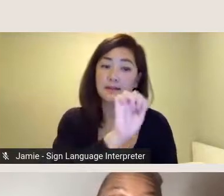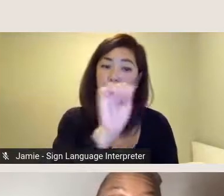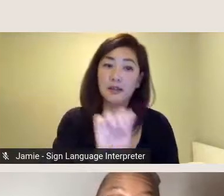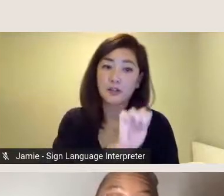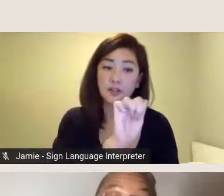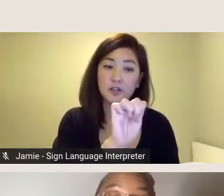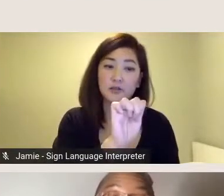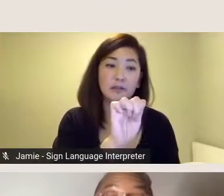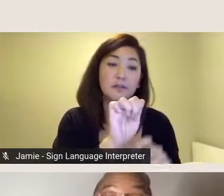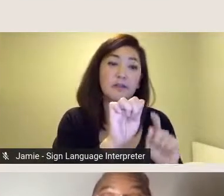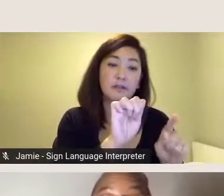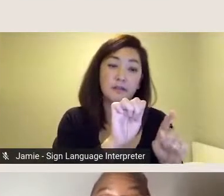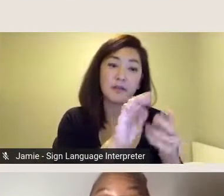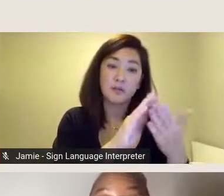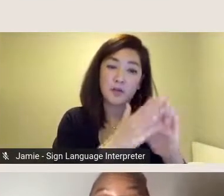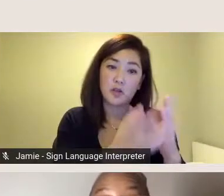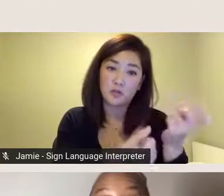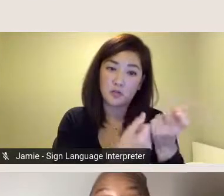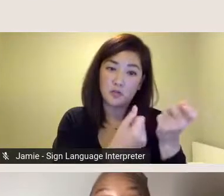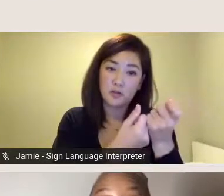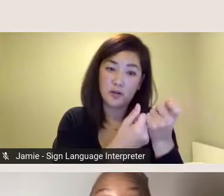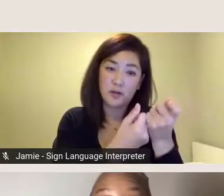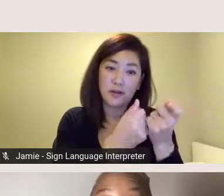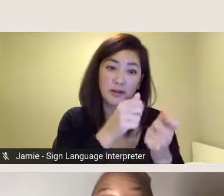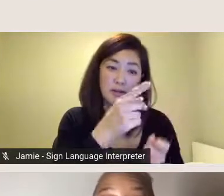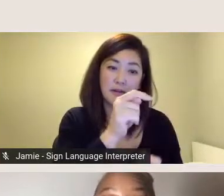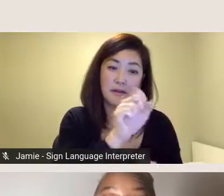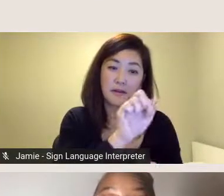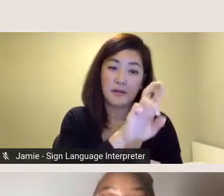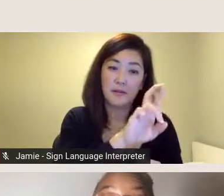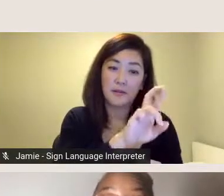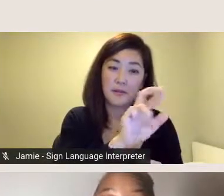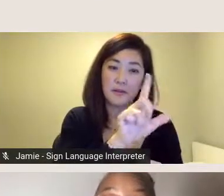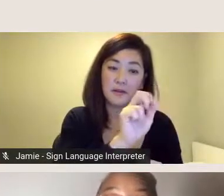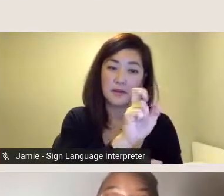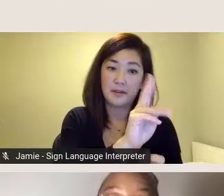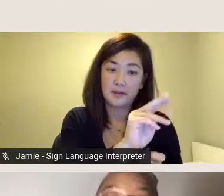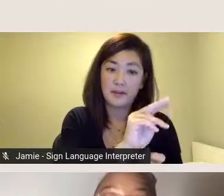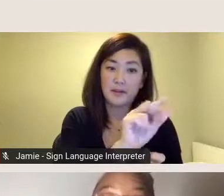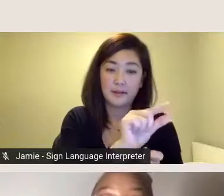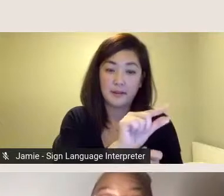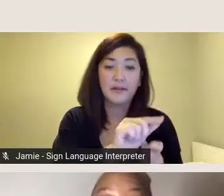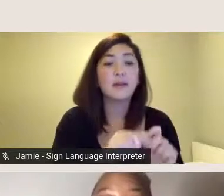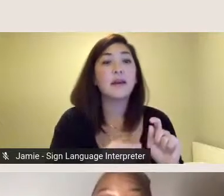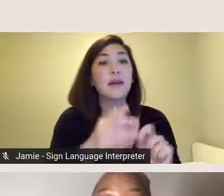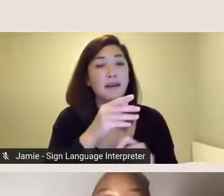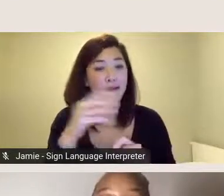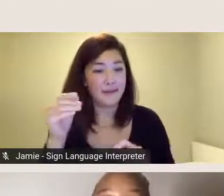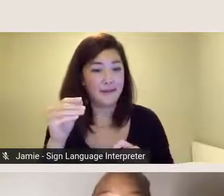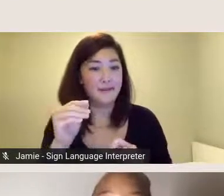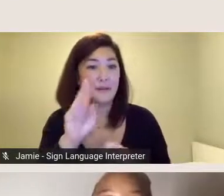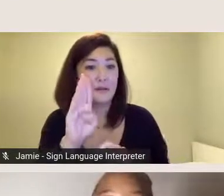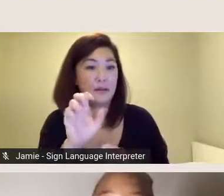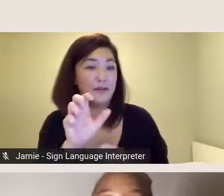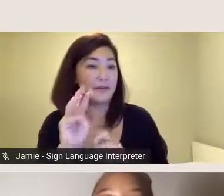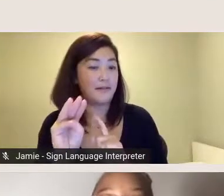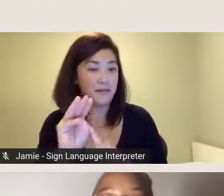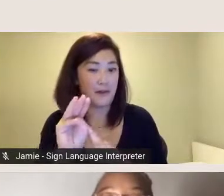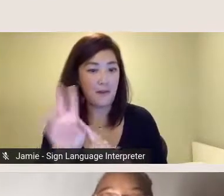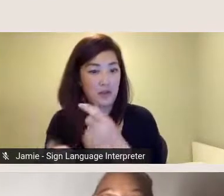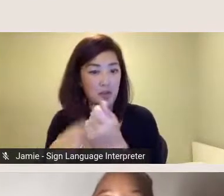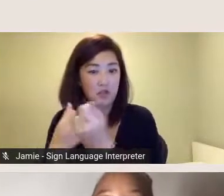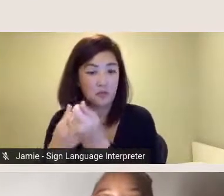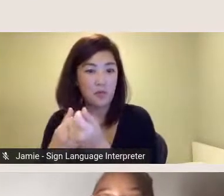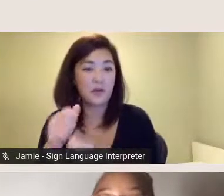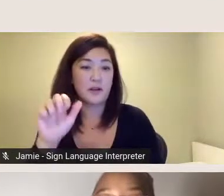Officer Liang, and then of course the organizing within the Movement for Black Lives around Akai Gurley's case. And you see a